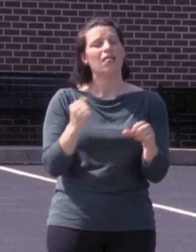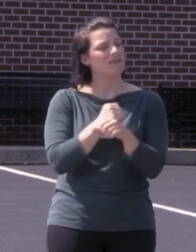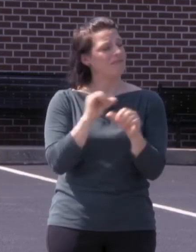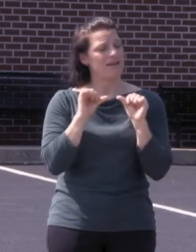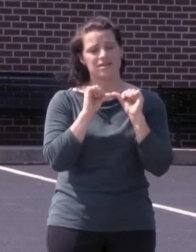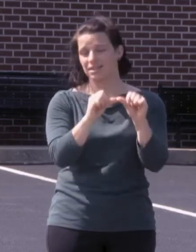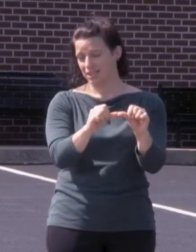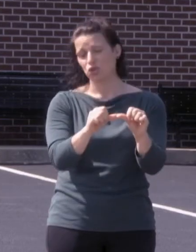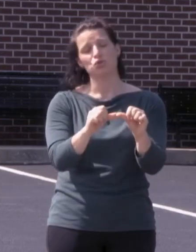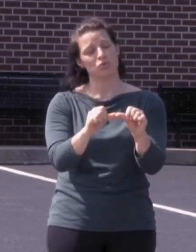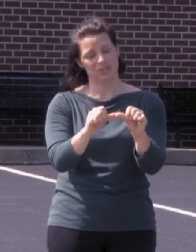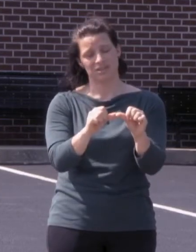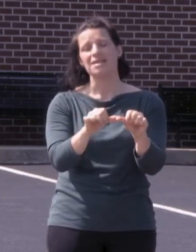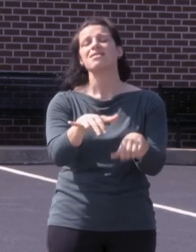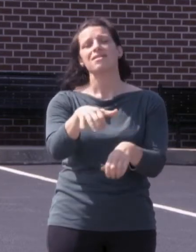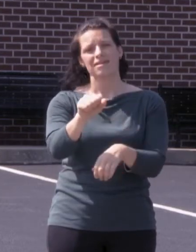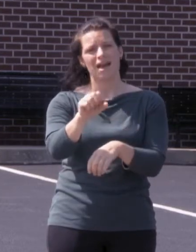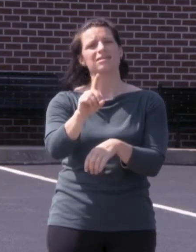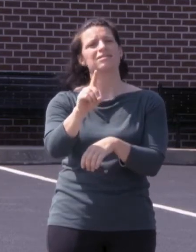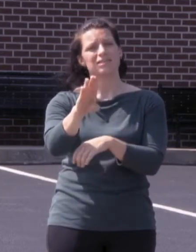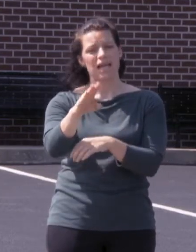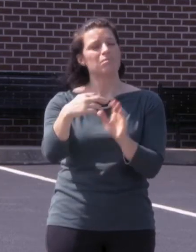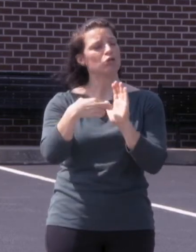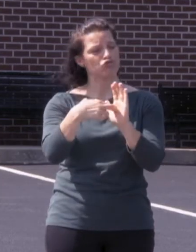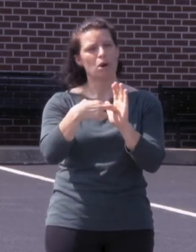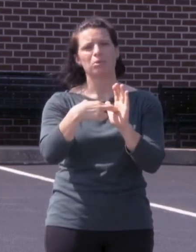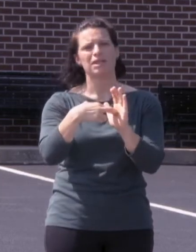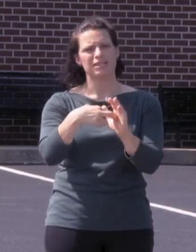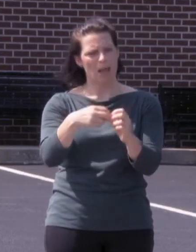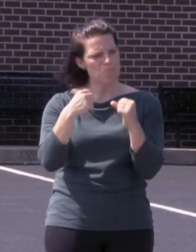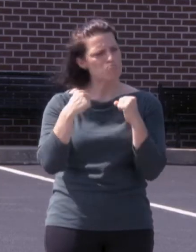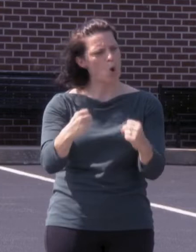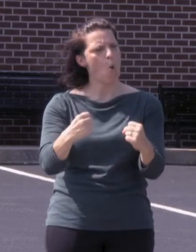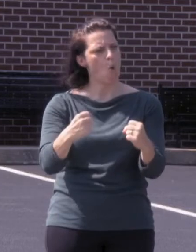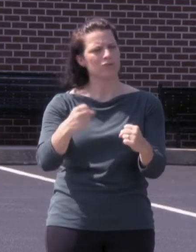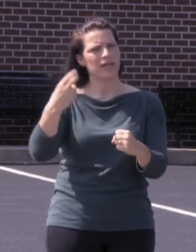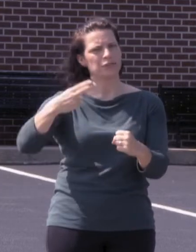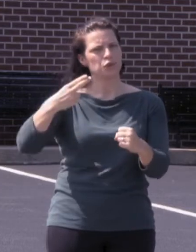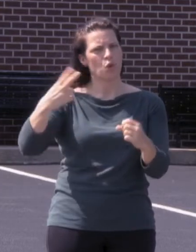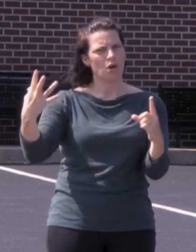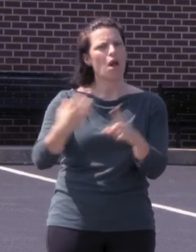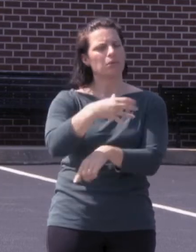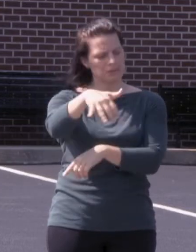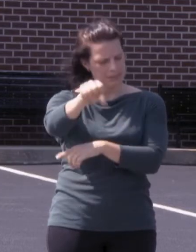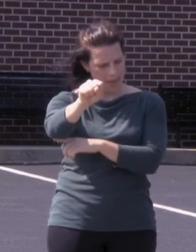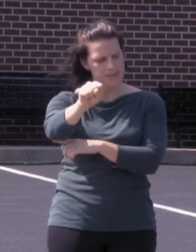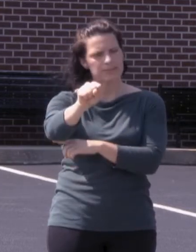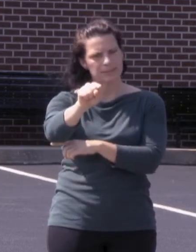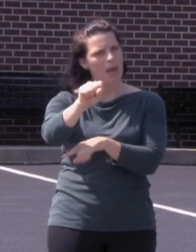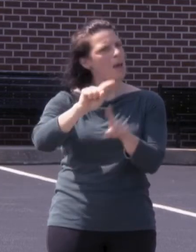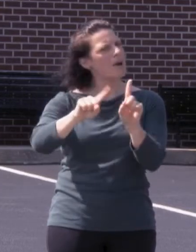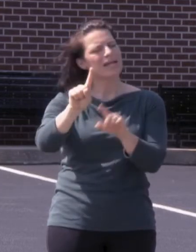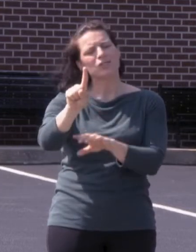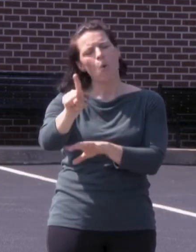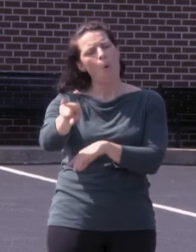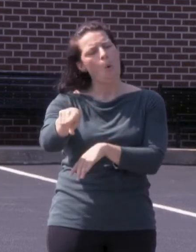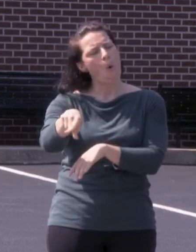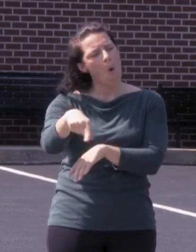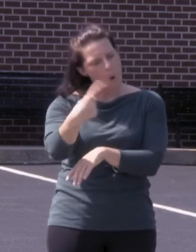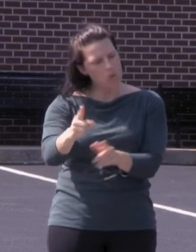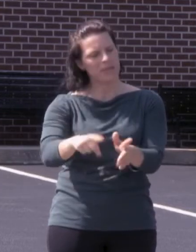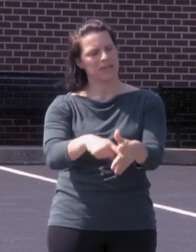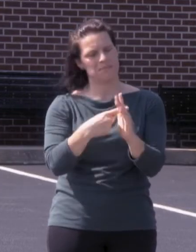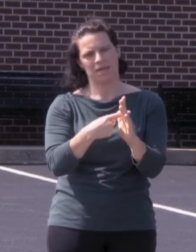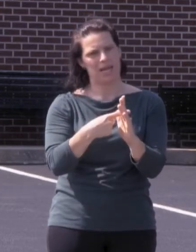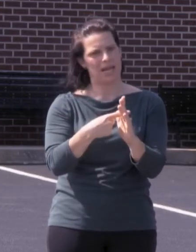ongoing. Yes, this database represents a bold and historic accomplishment, but it is just the beginning.